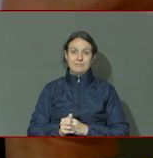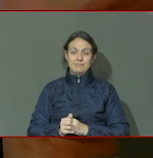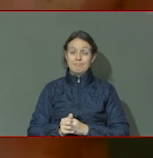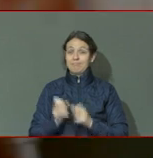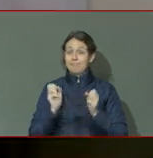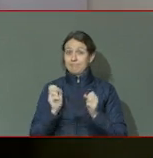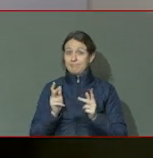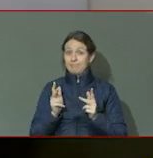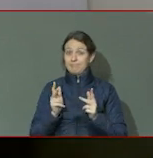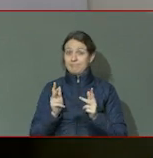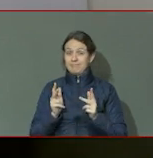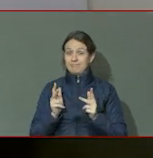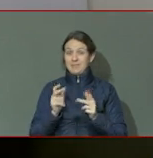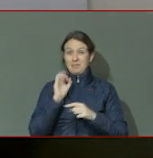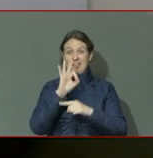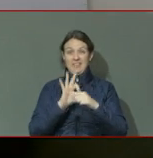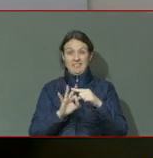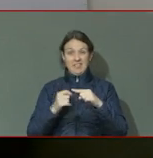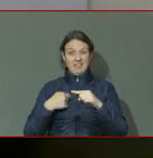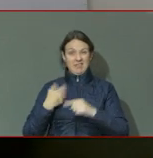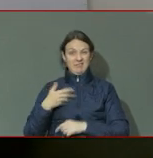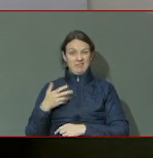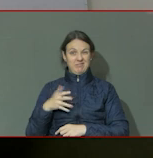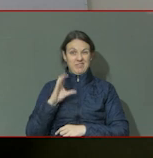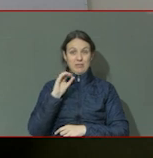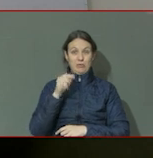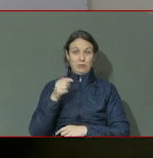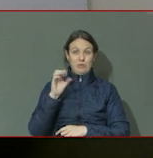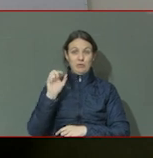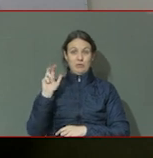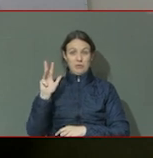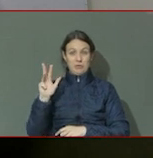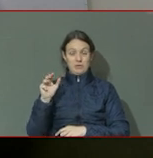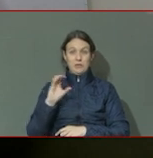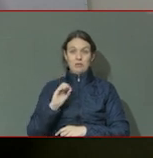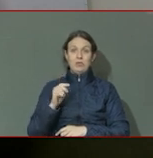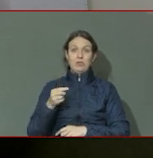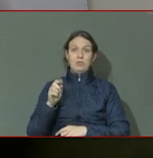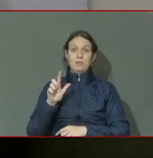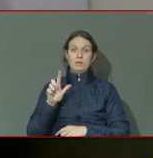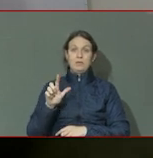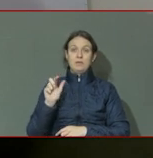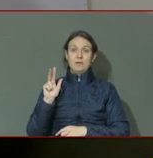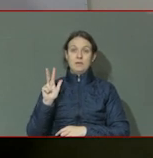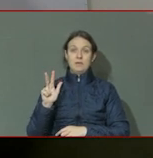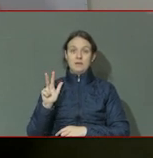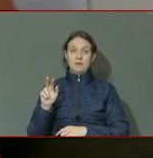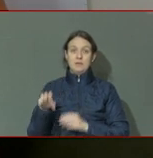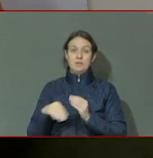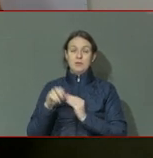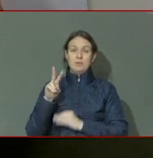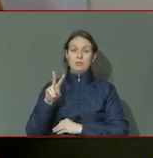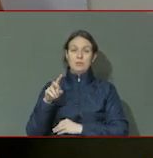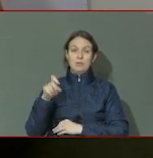Okay, I don't like the fraction, so 0.09. 0.78 minus 2x squared